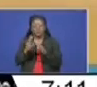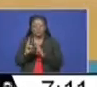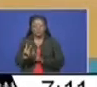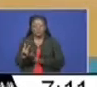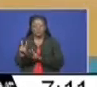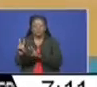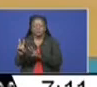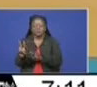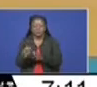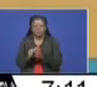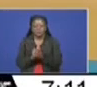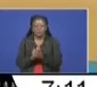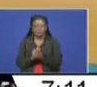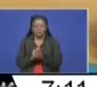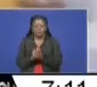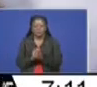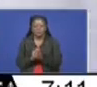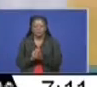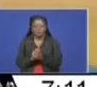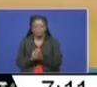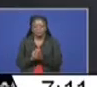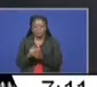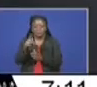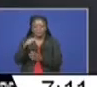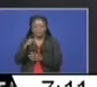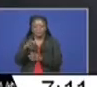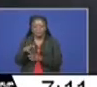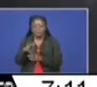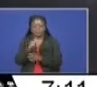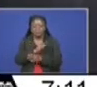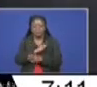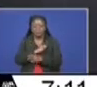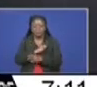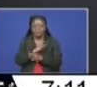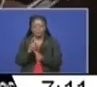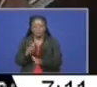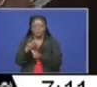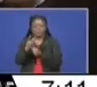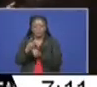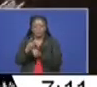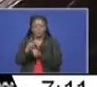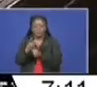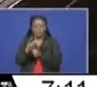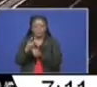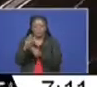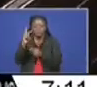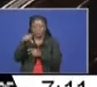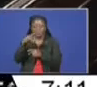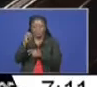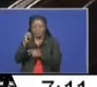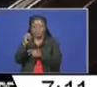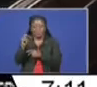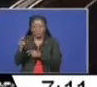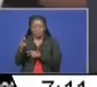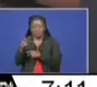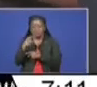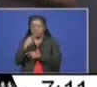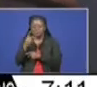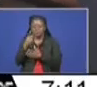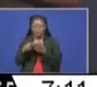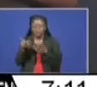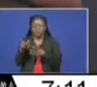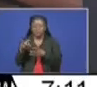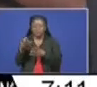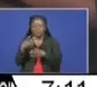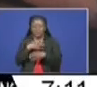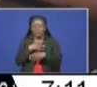who addressed the congregation during the service, said of the accomplishments of Mr. Coakley, what he admired most about his late